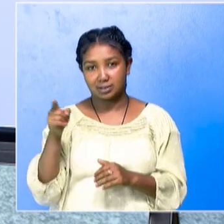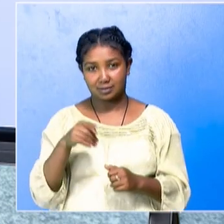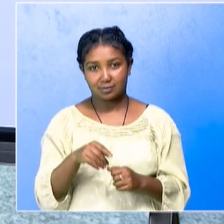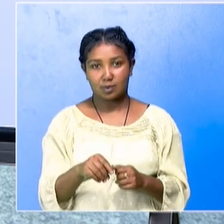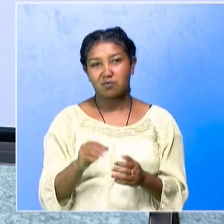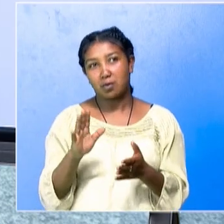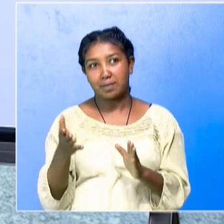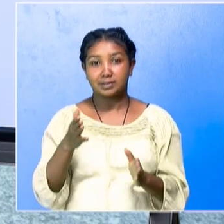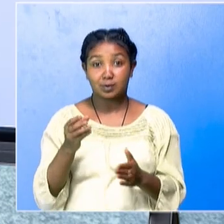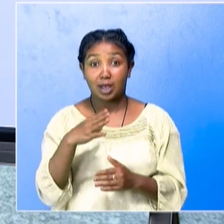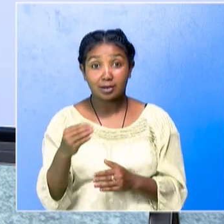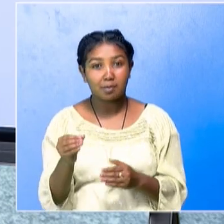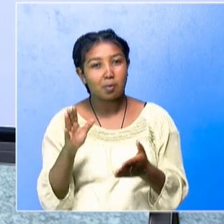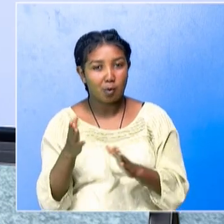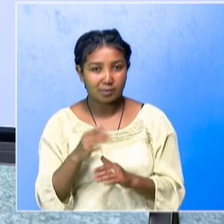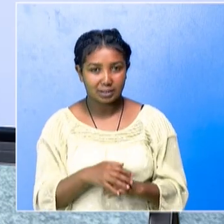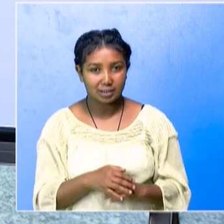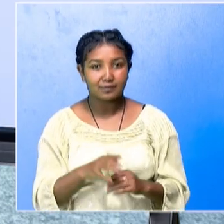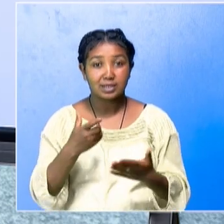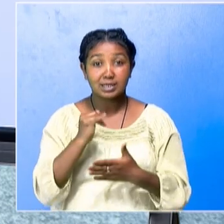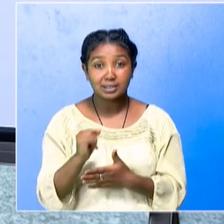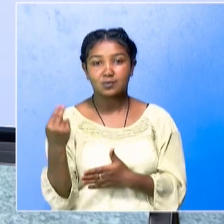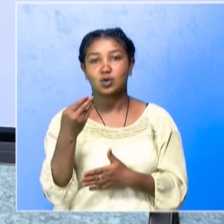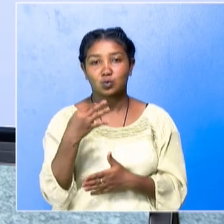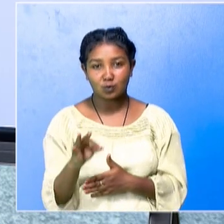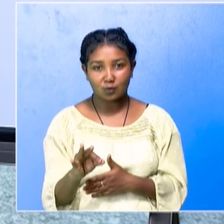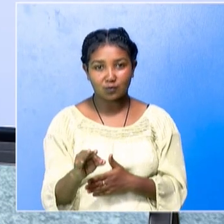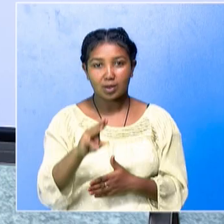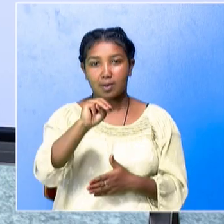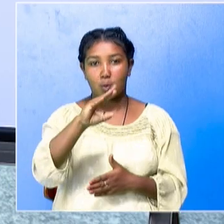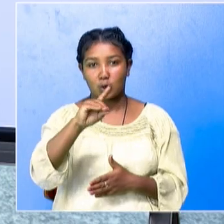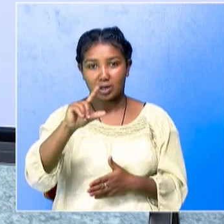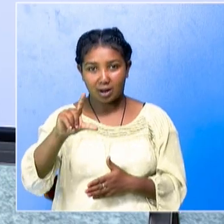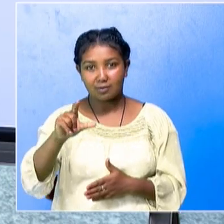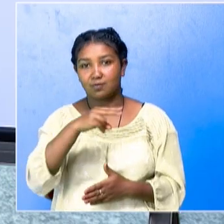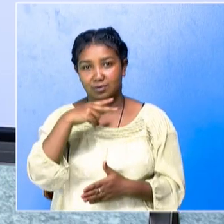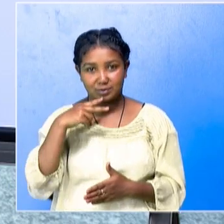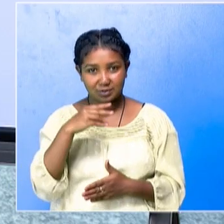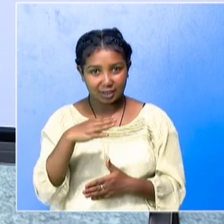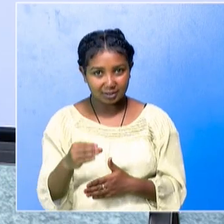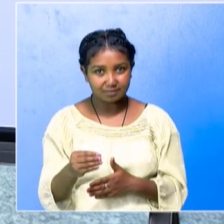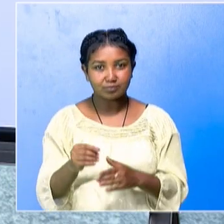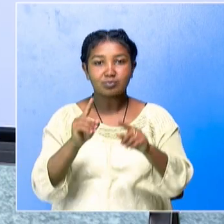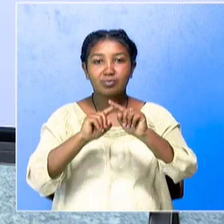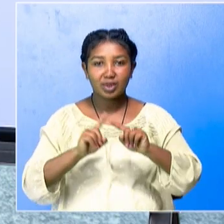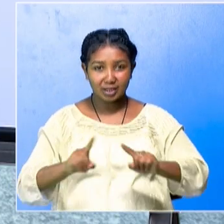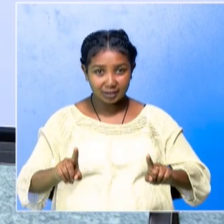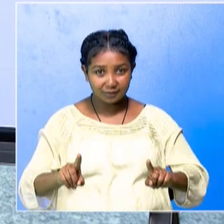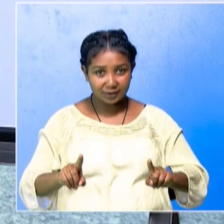for possibility and also probability. That is the use of modal verbs and with